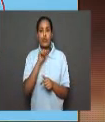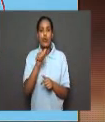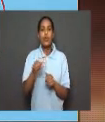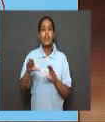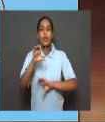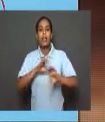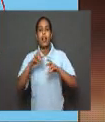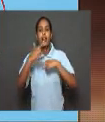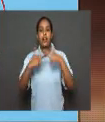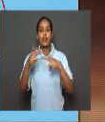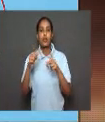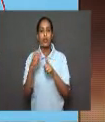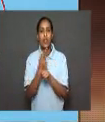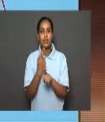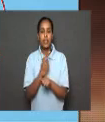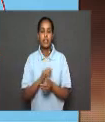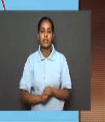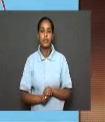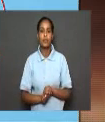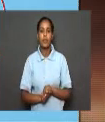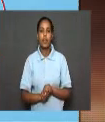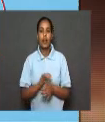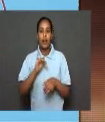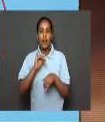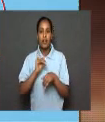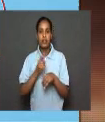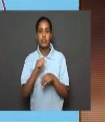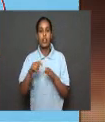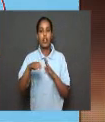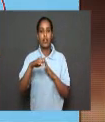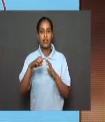chemical reaction will take place at the electrodes.